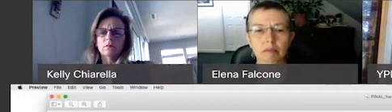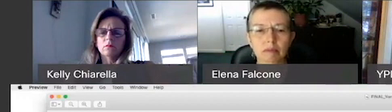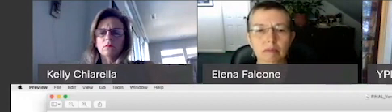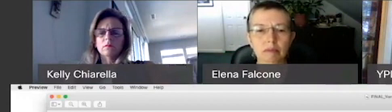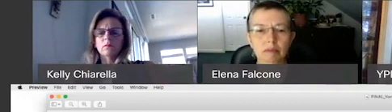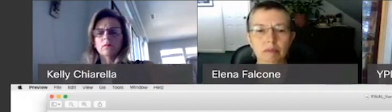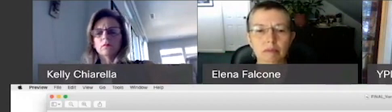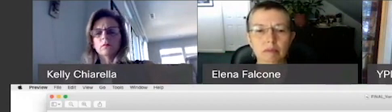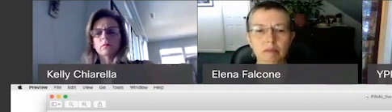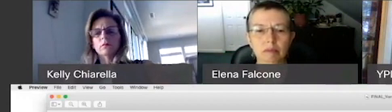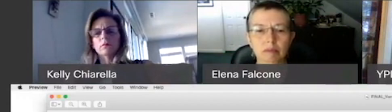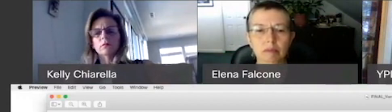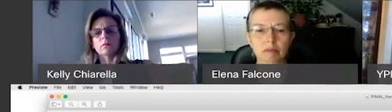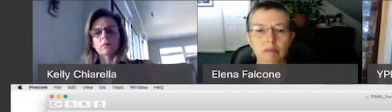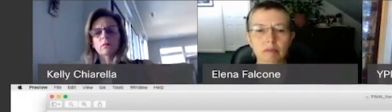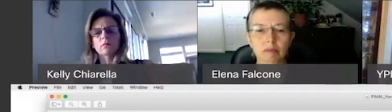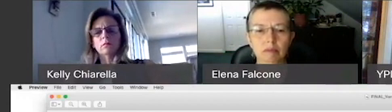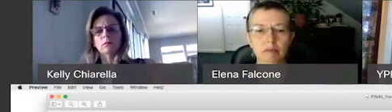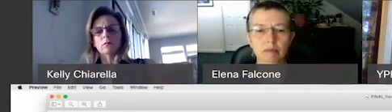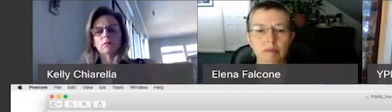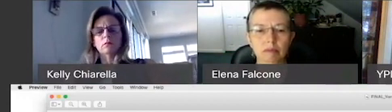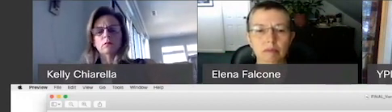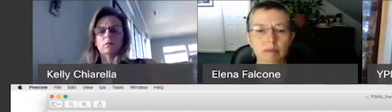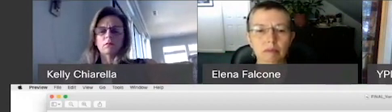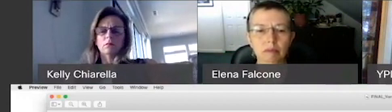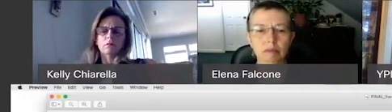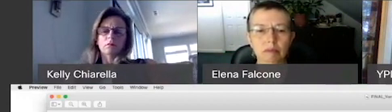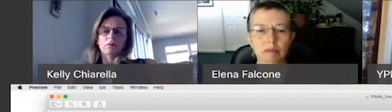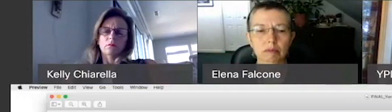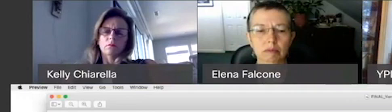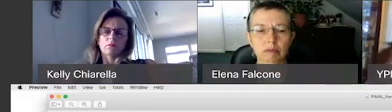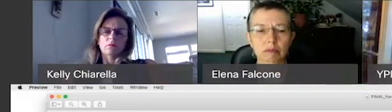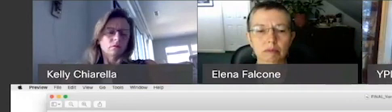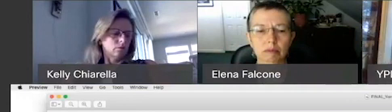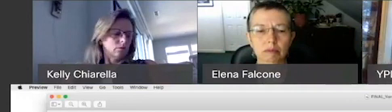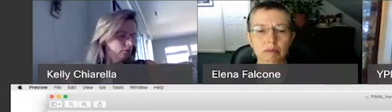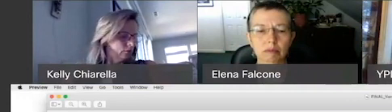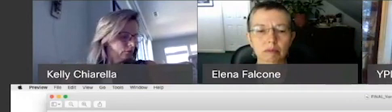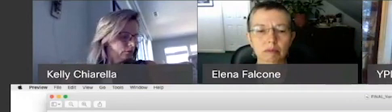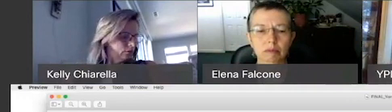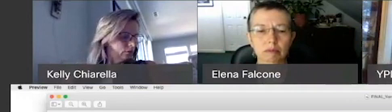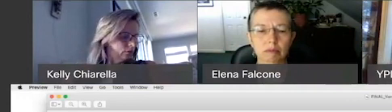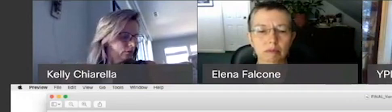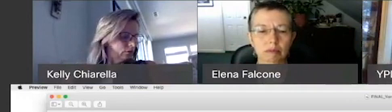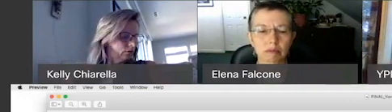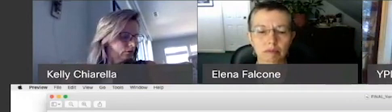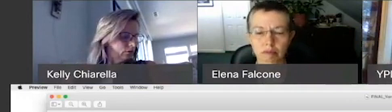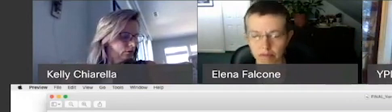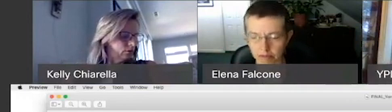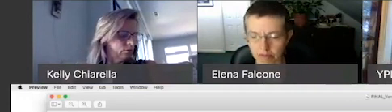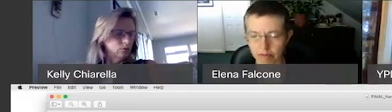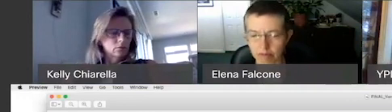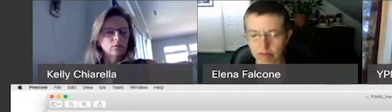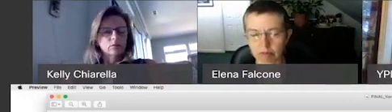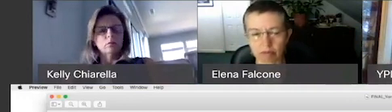regimen could both prevent and cure coronavirus, assuring that you would never wind up in the hospital if you took this regimen. So we've sent a cease and desist